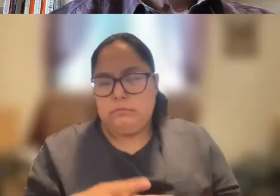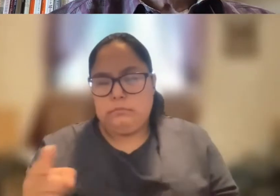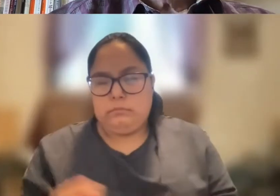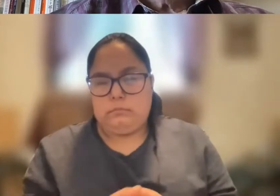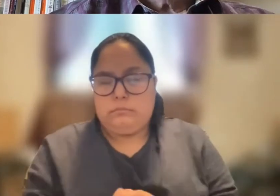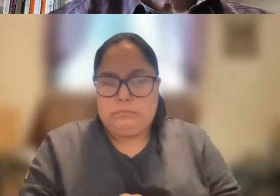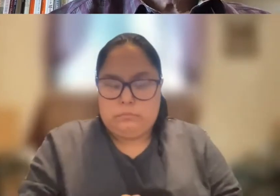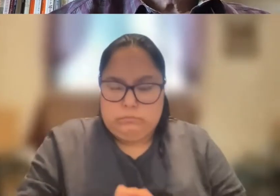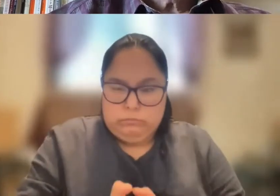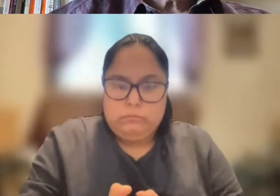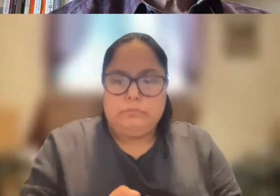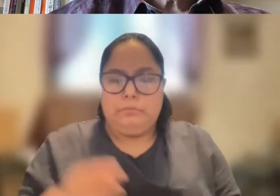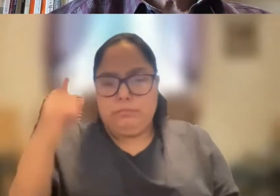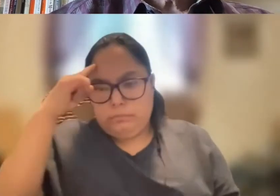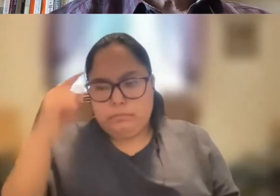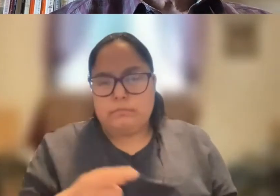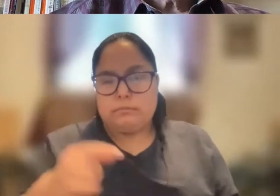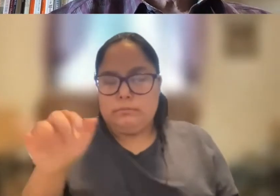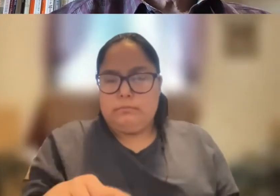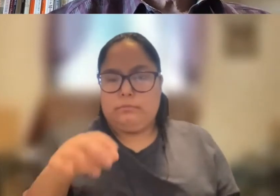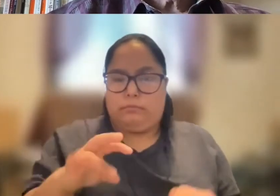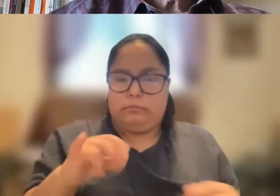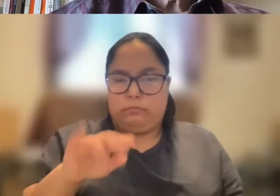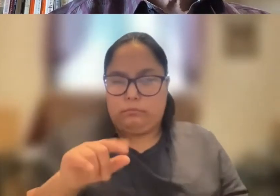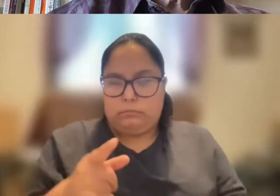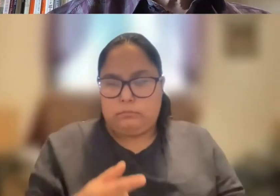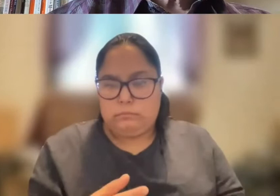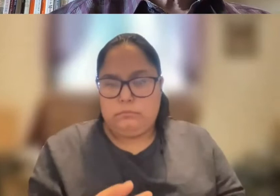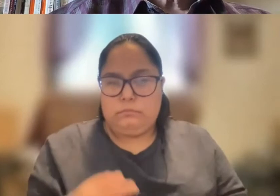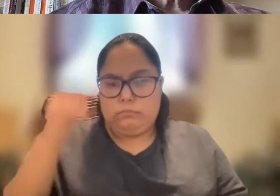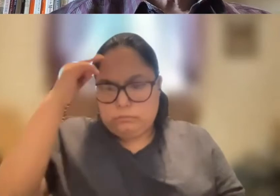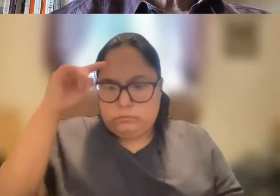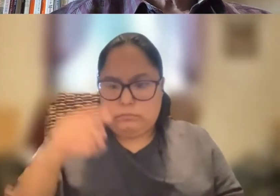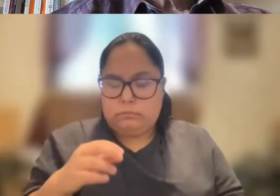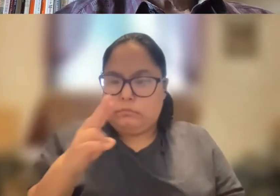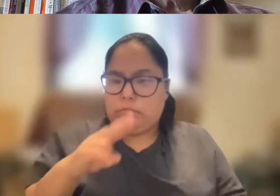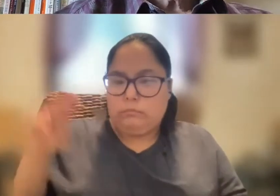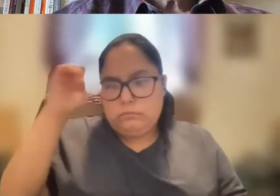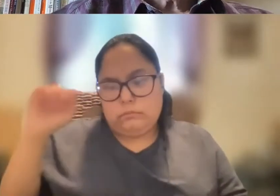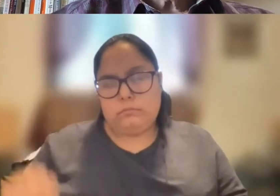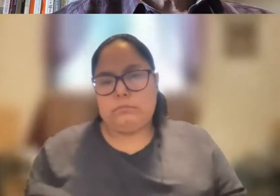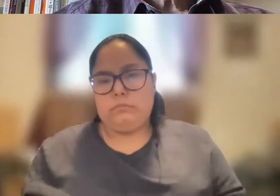the ones you mentioned before that it's still illegal. But are we pretty unique?